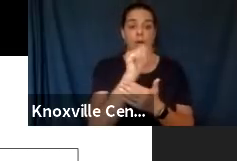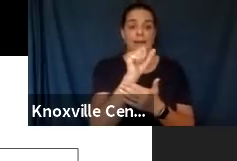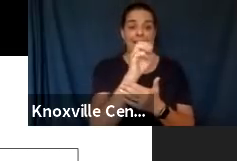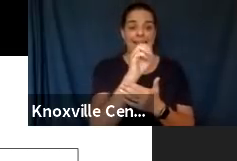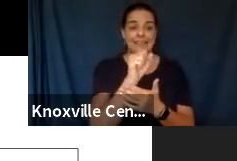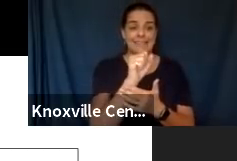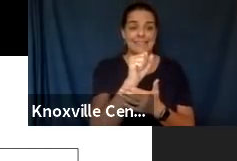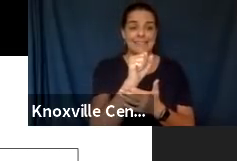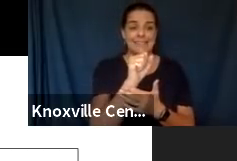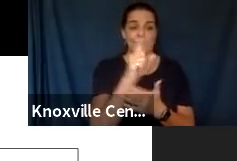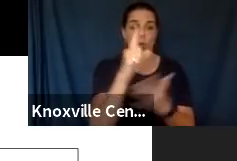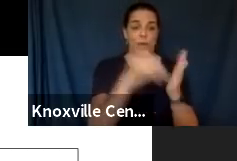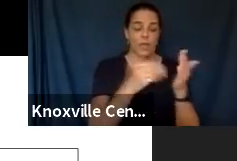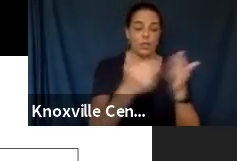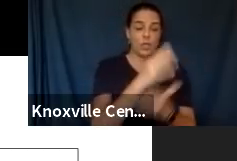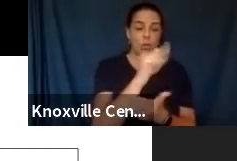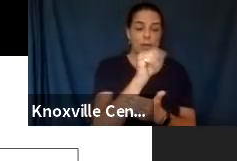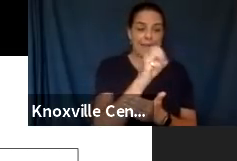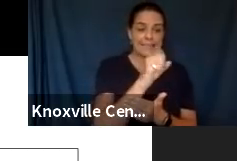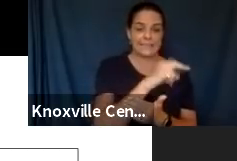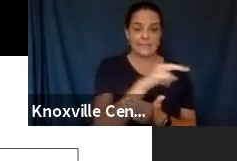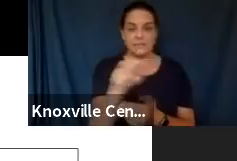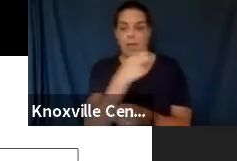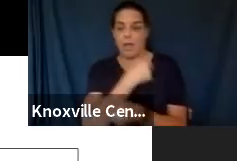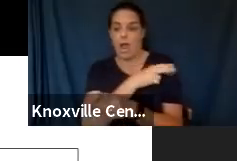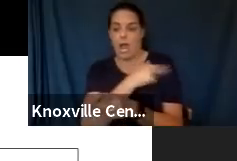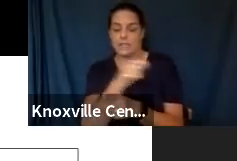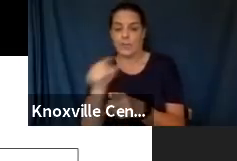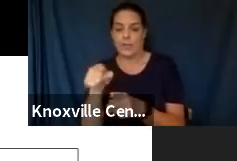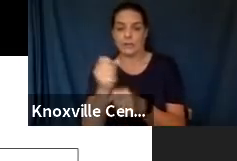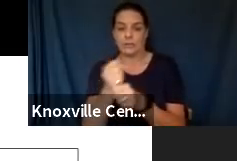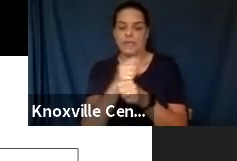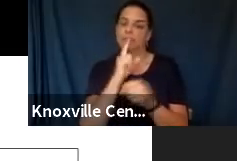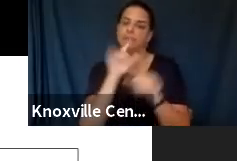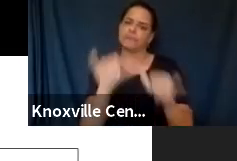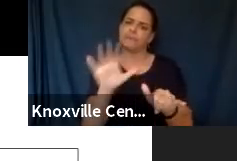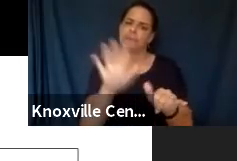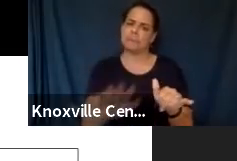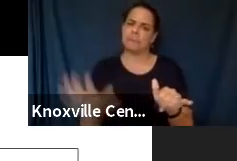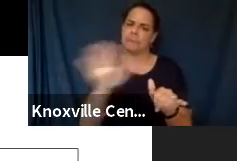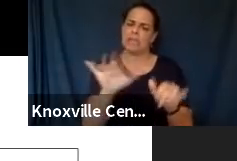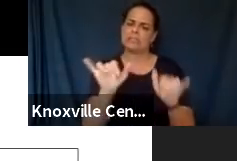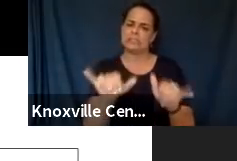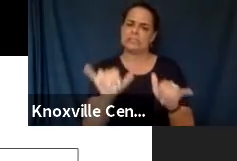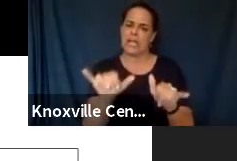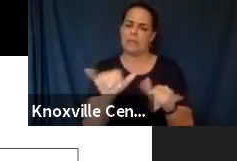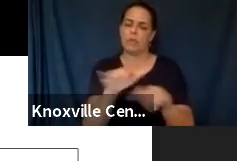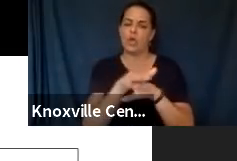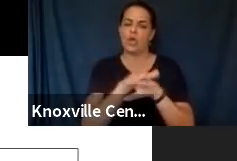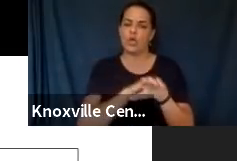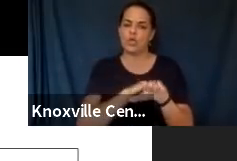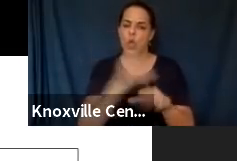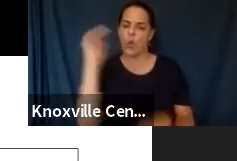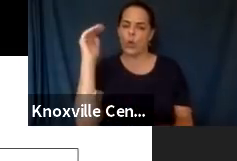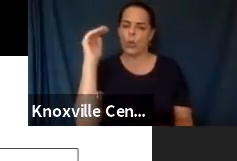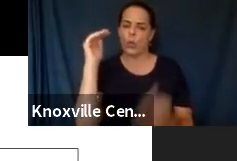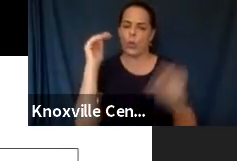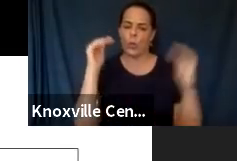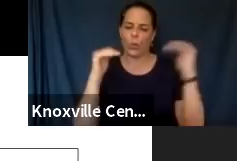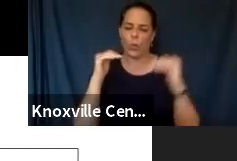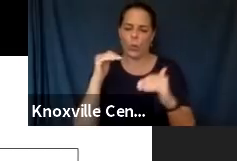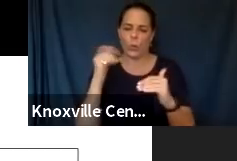cases, and then the hospitalizations it generates is staying about the same. It's slowly dropping a bit,